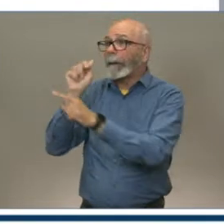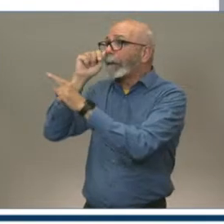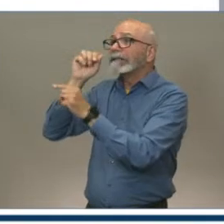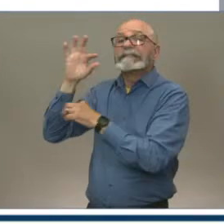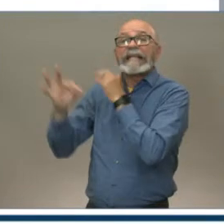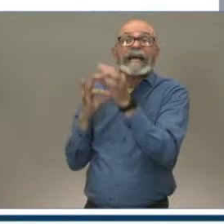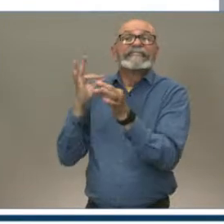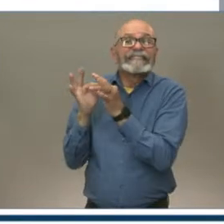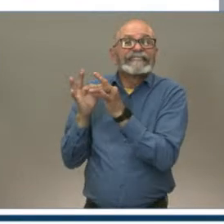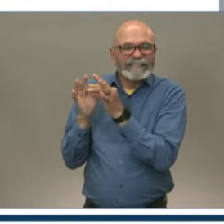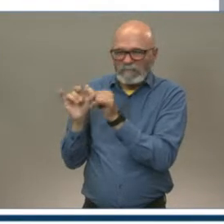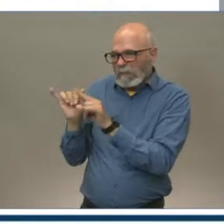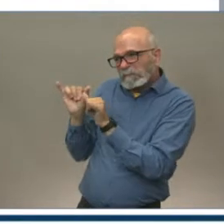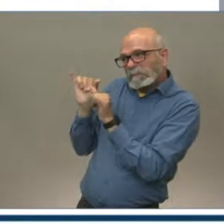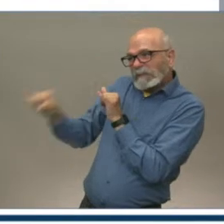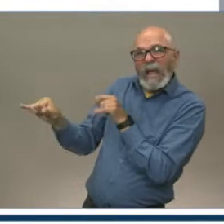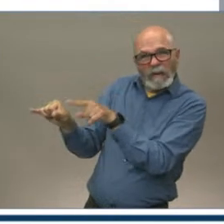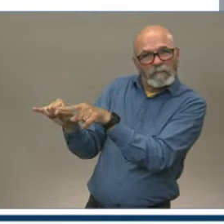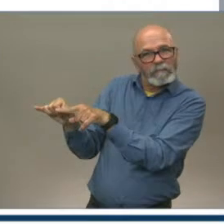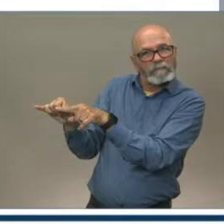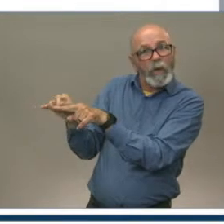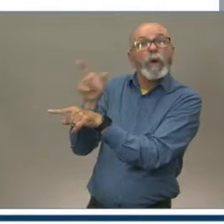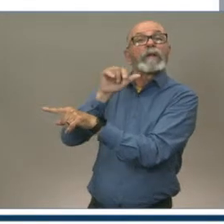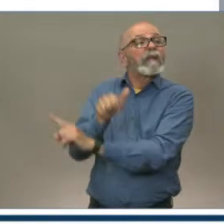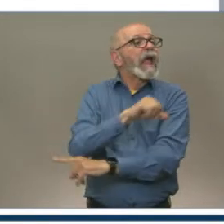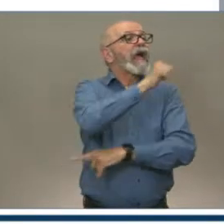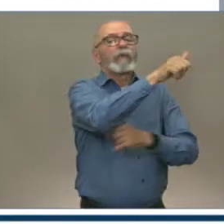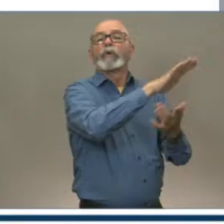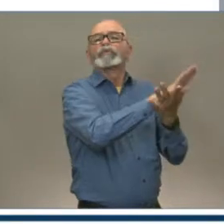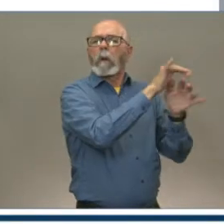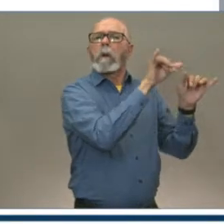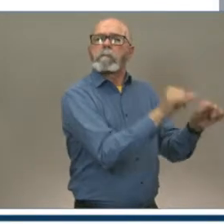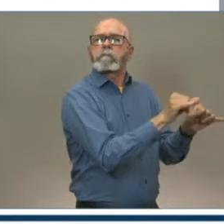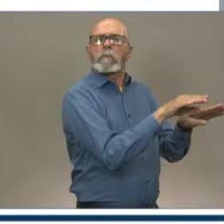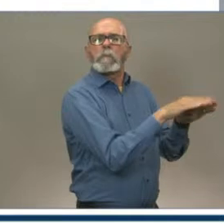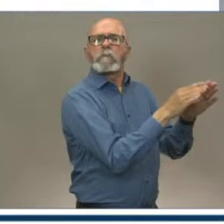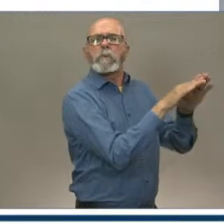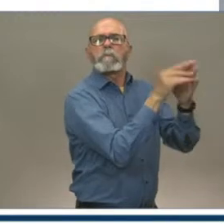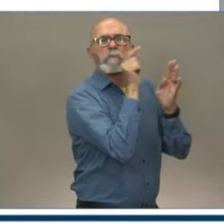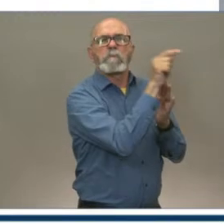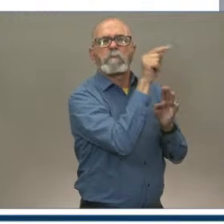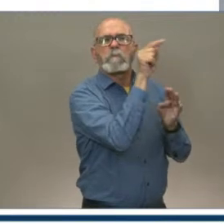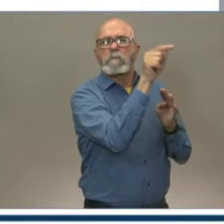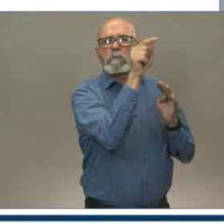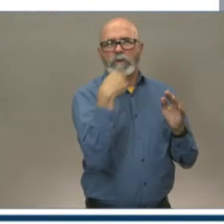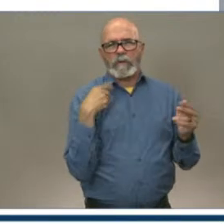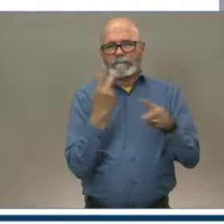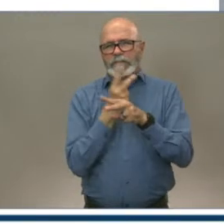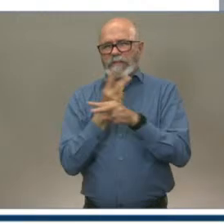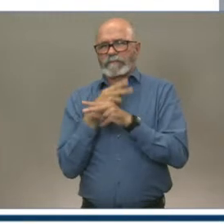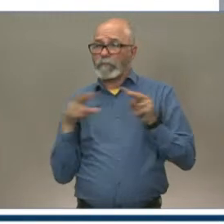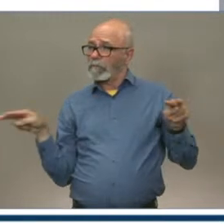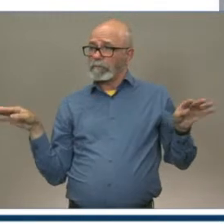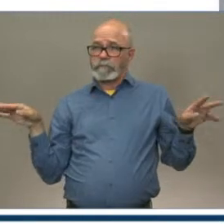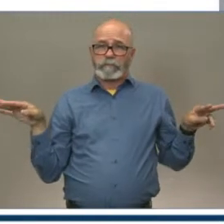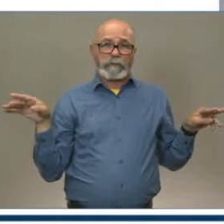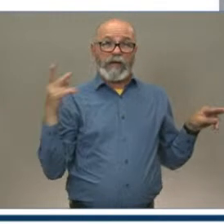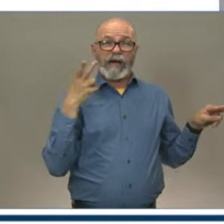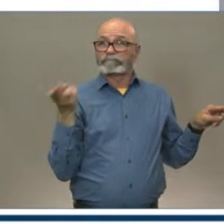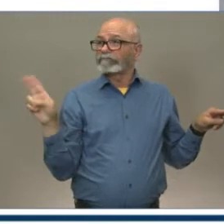will remain open, but we're constantly monitoring the situation, and if we should have a more serious outbreak, we will react